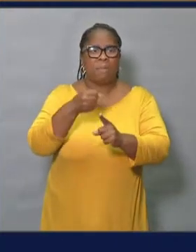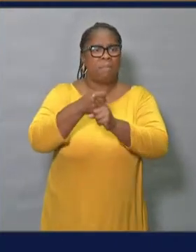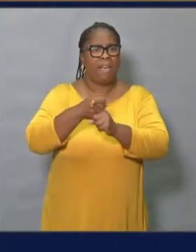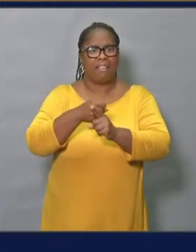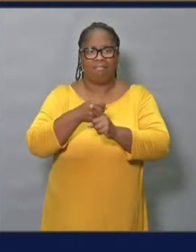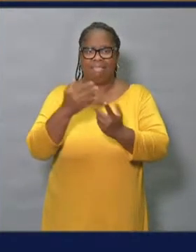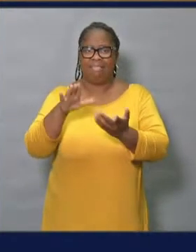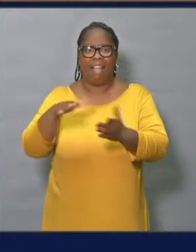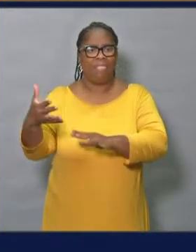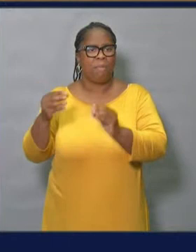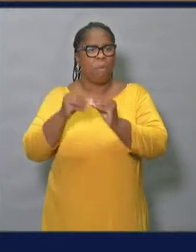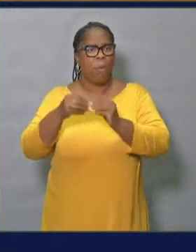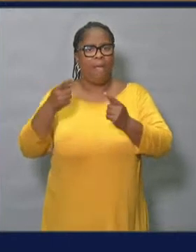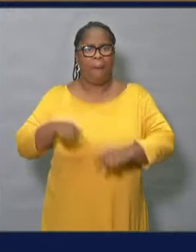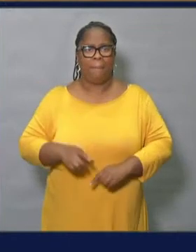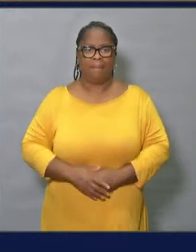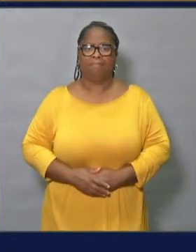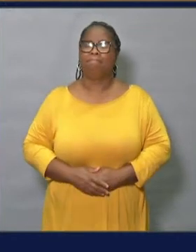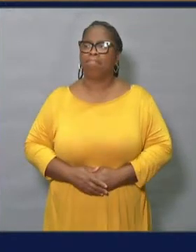Next slide.